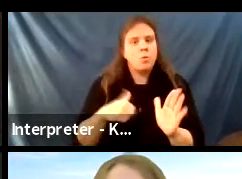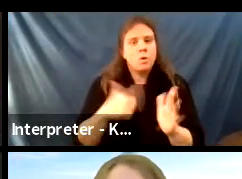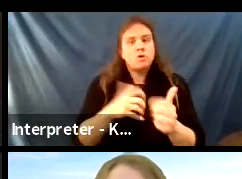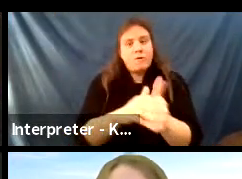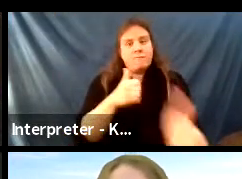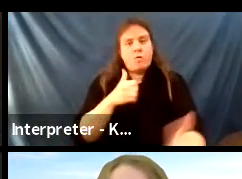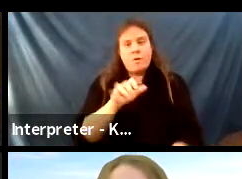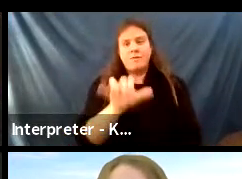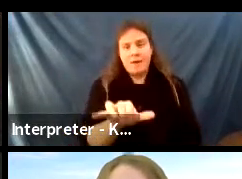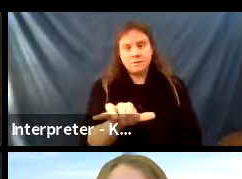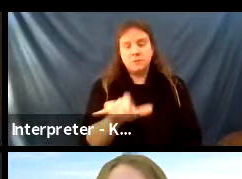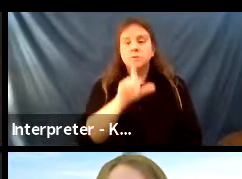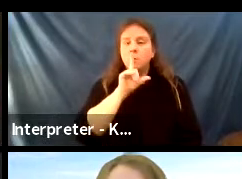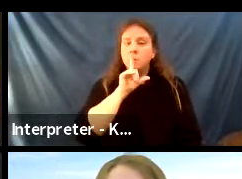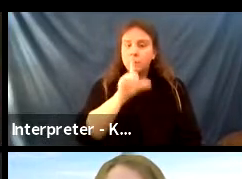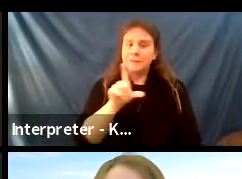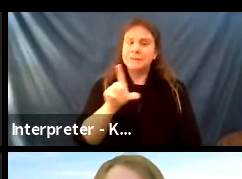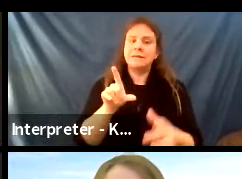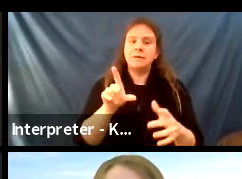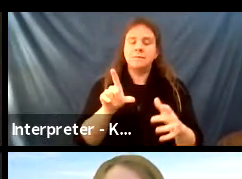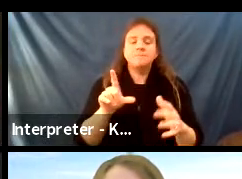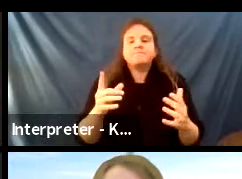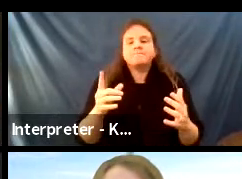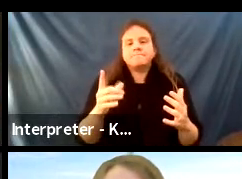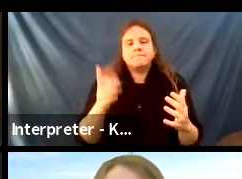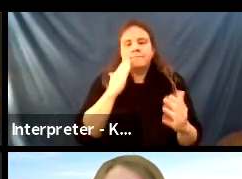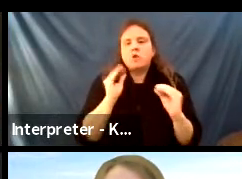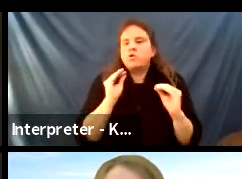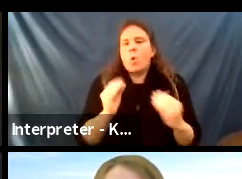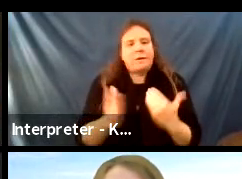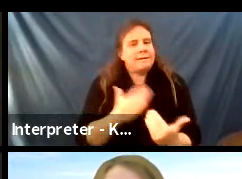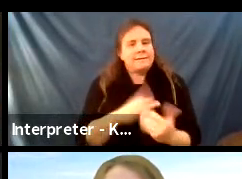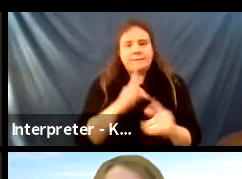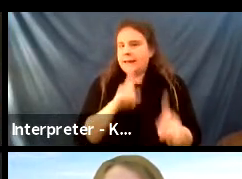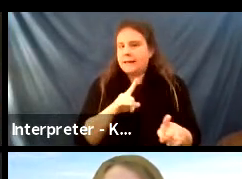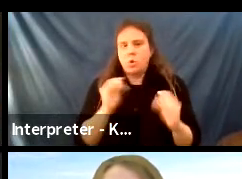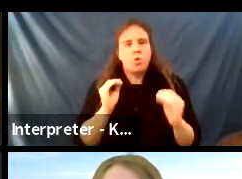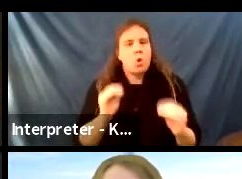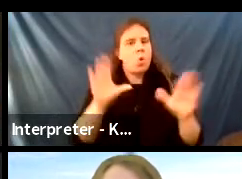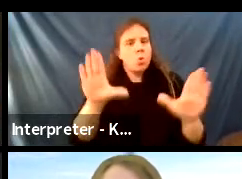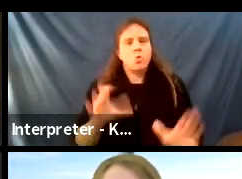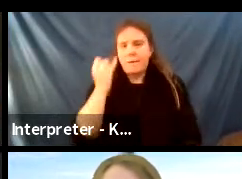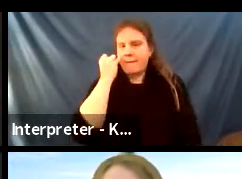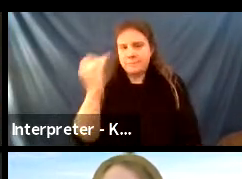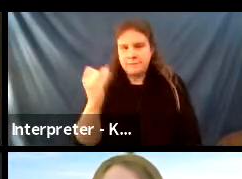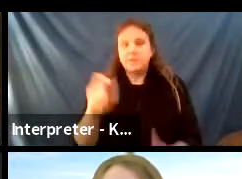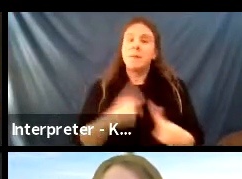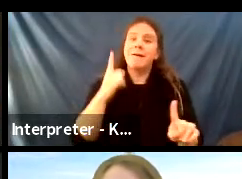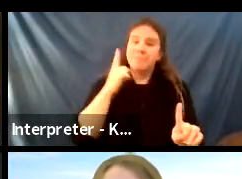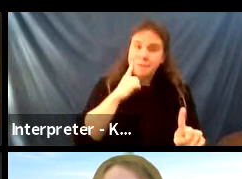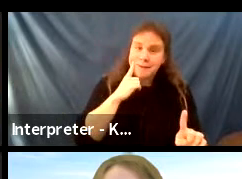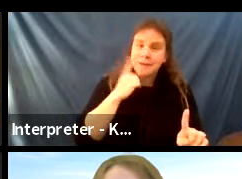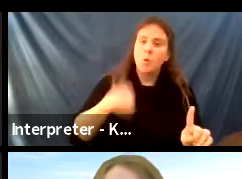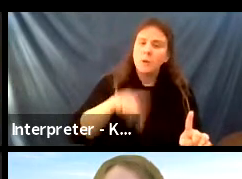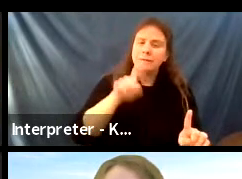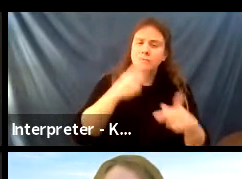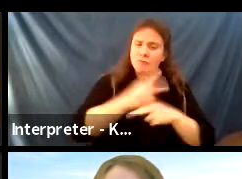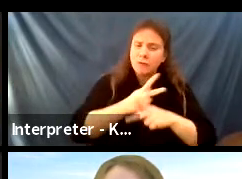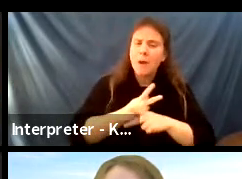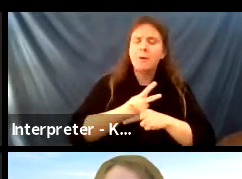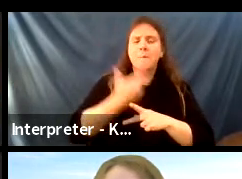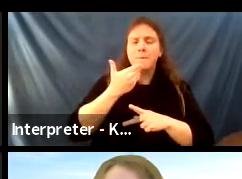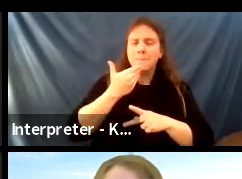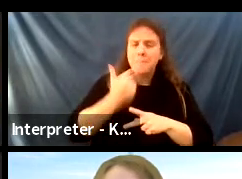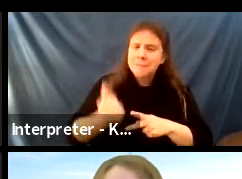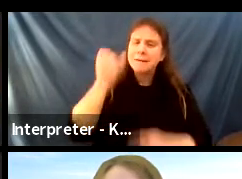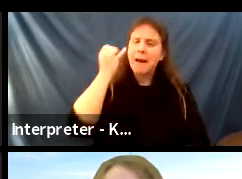happen. And so we really, there are no easy answers, there are no great ideas, but we really do think we should come up with the best ideas we can, and